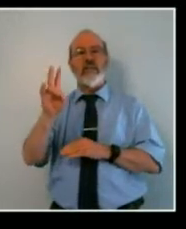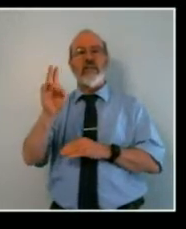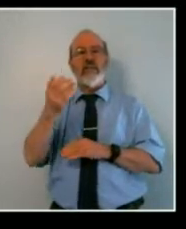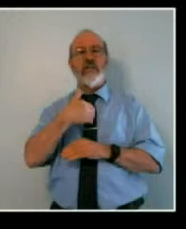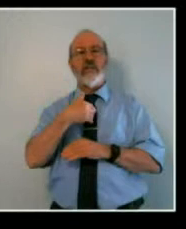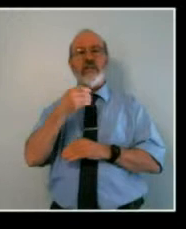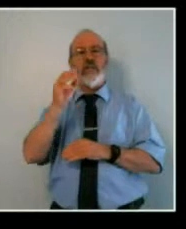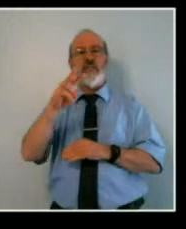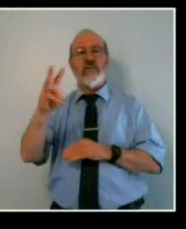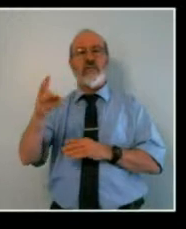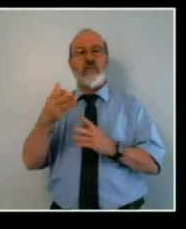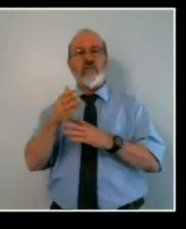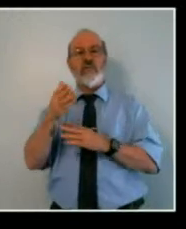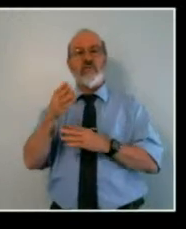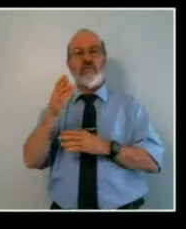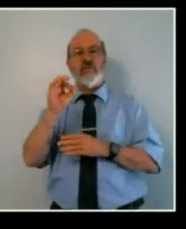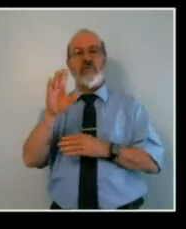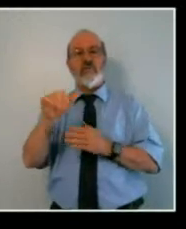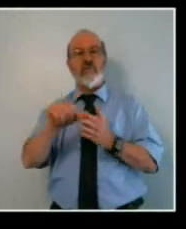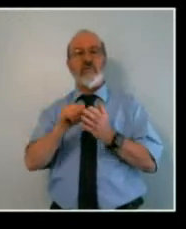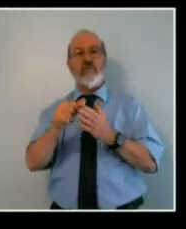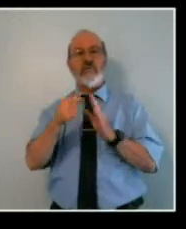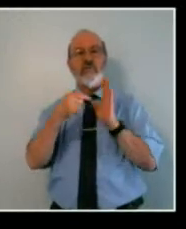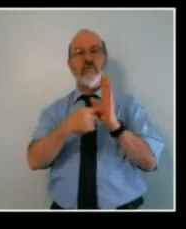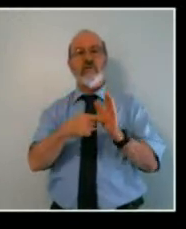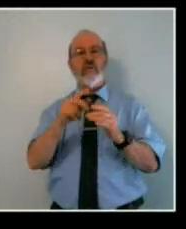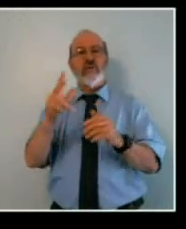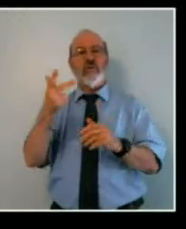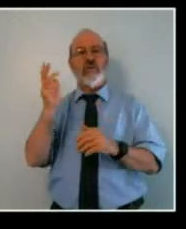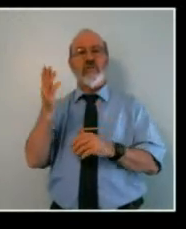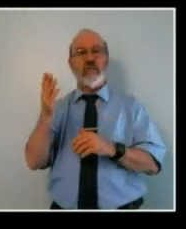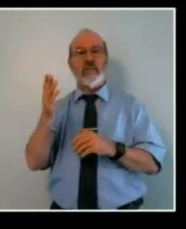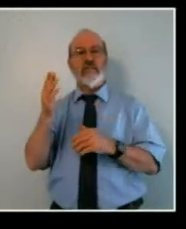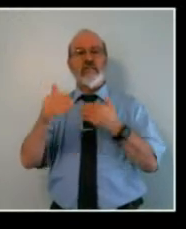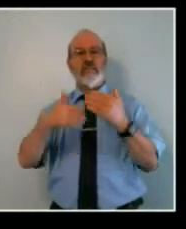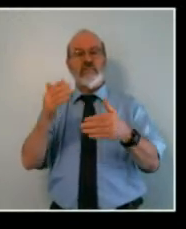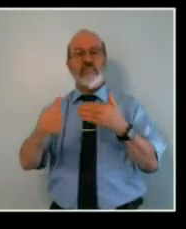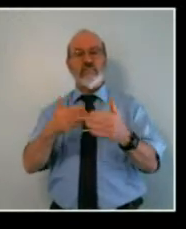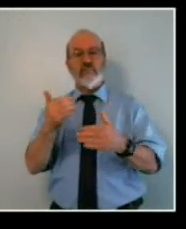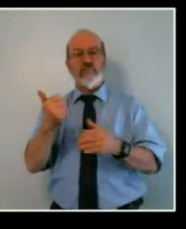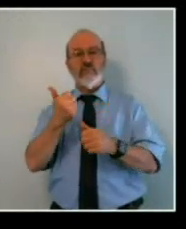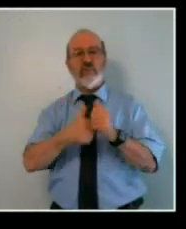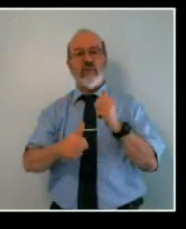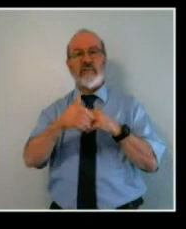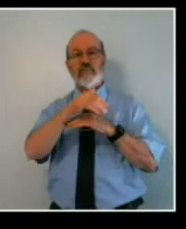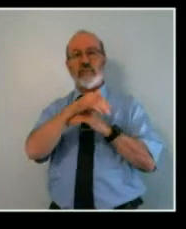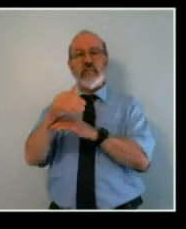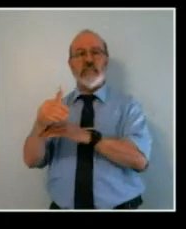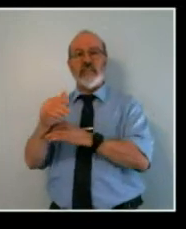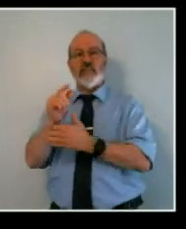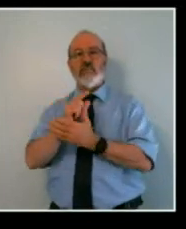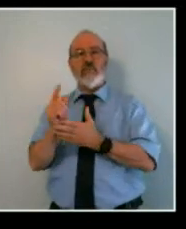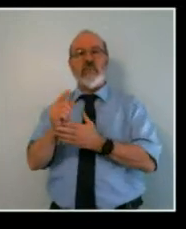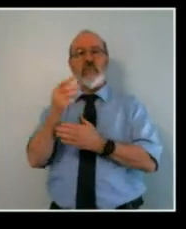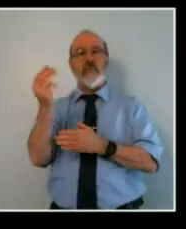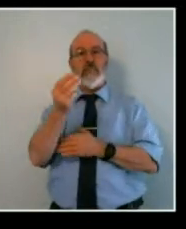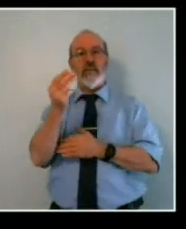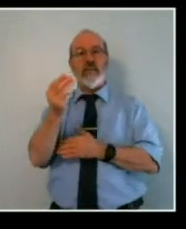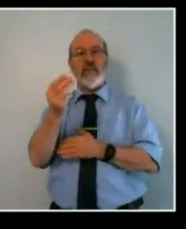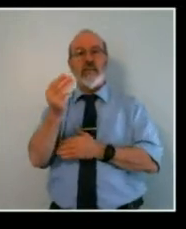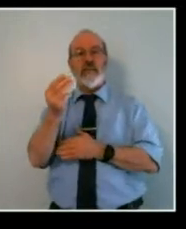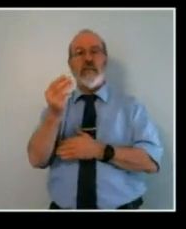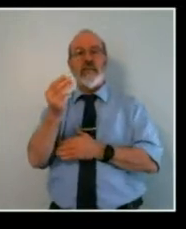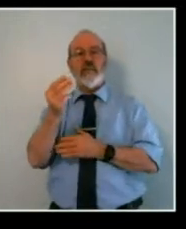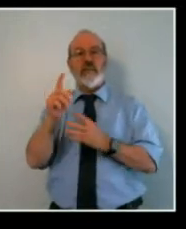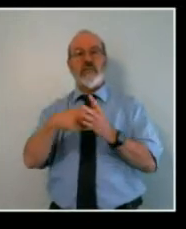through our stream, we will be showing you the third message and so forth. So every night this week, Monday, or starting